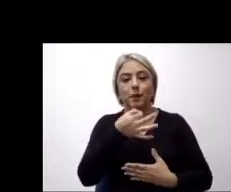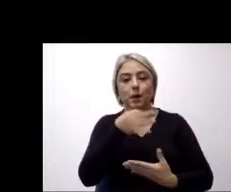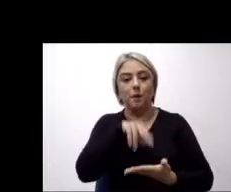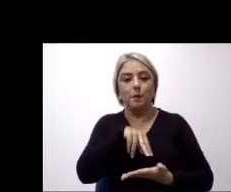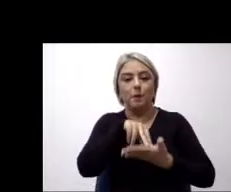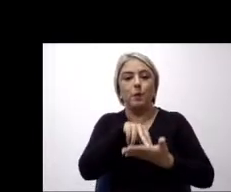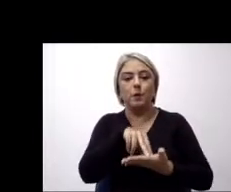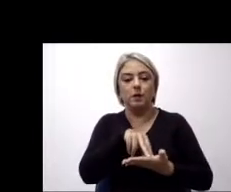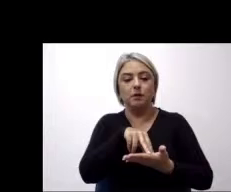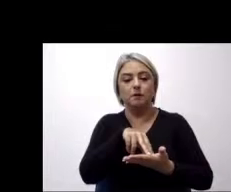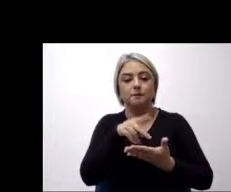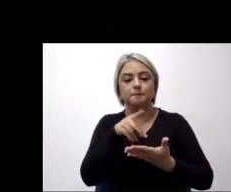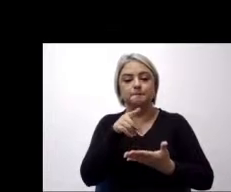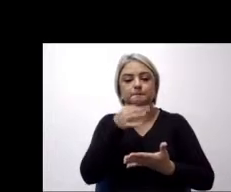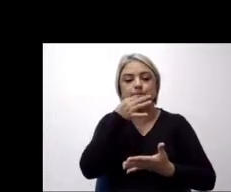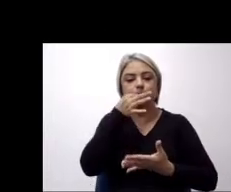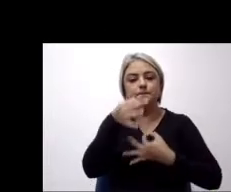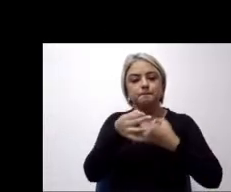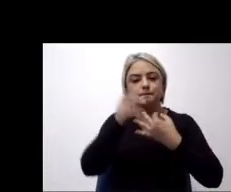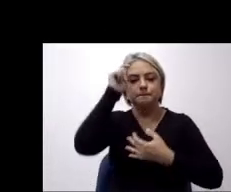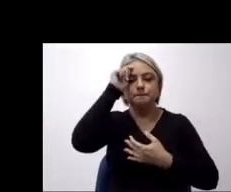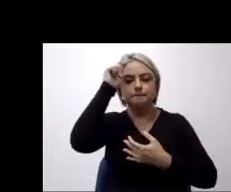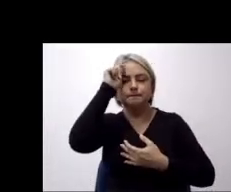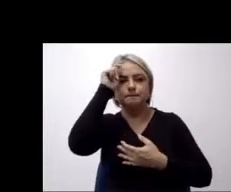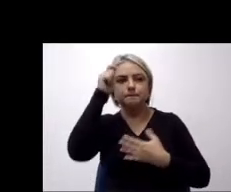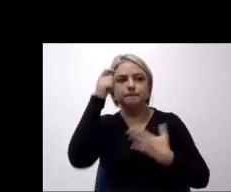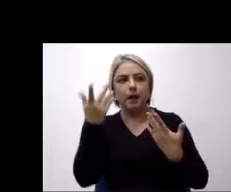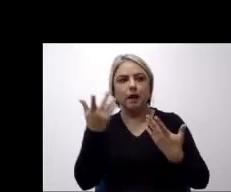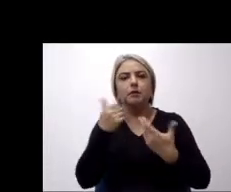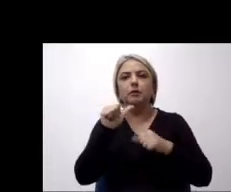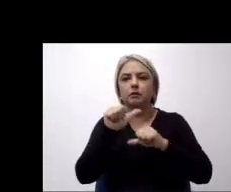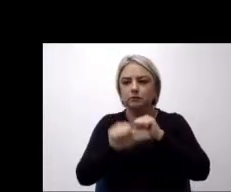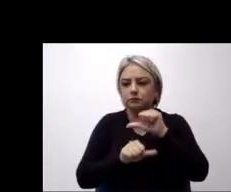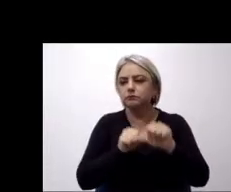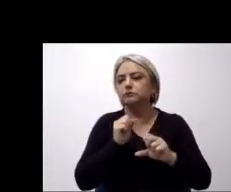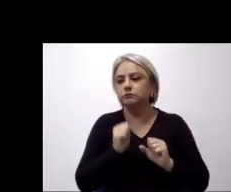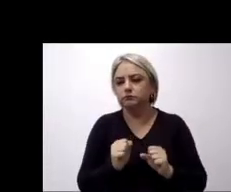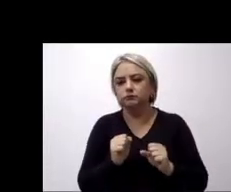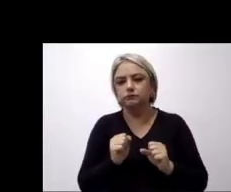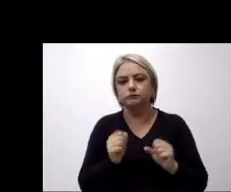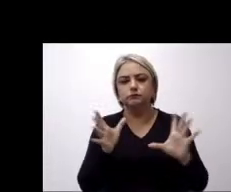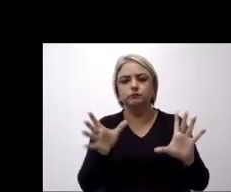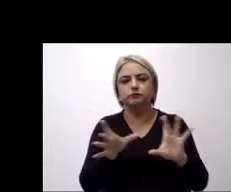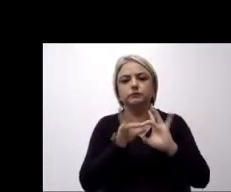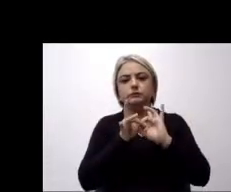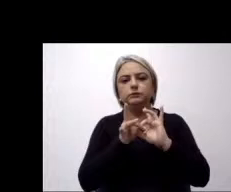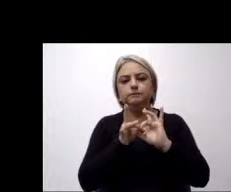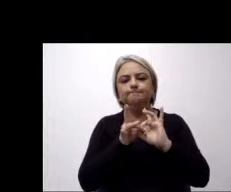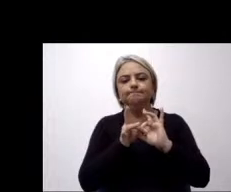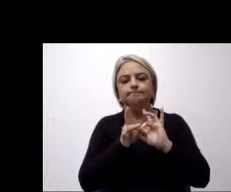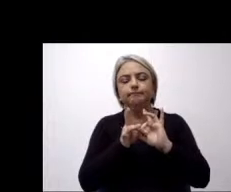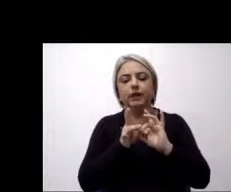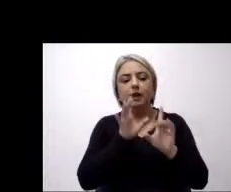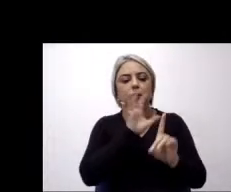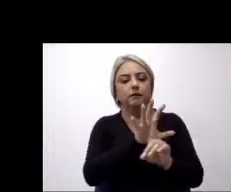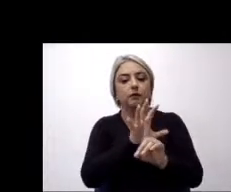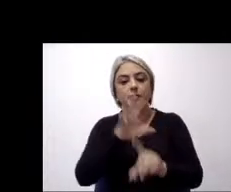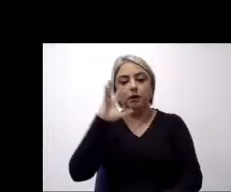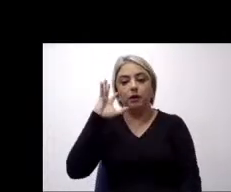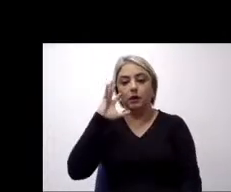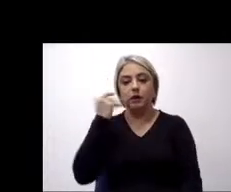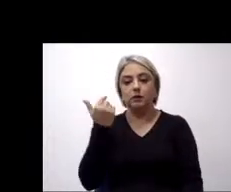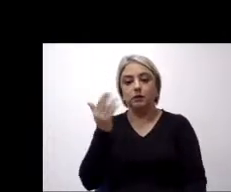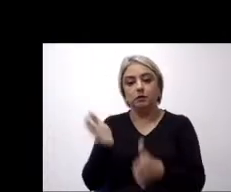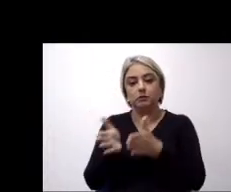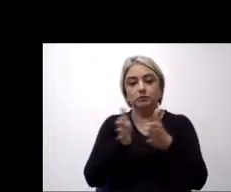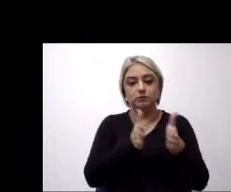the coalition can change depending on the statement, the solution which is proposed, or the problem which is defined. The